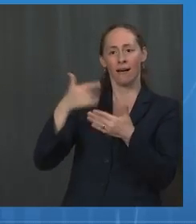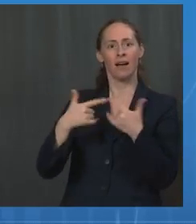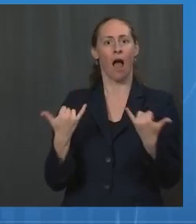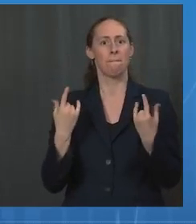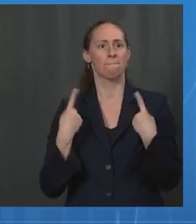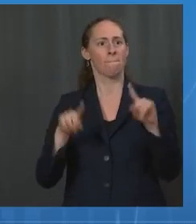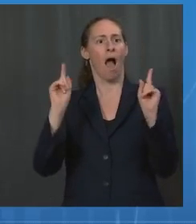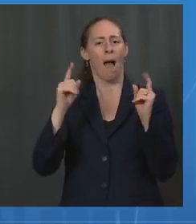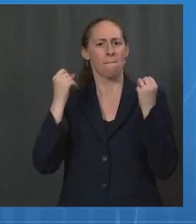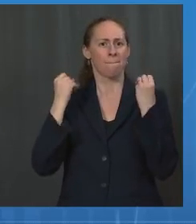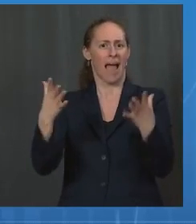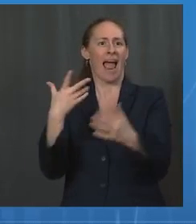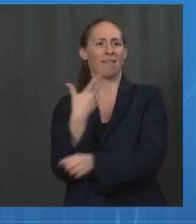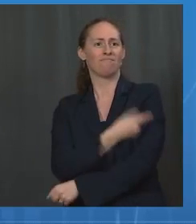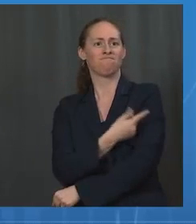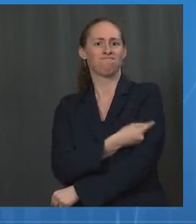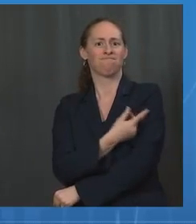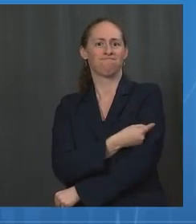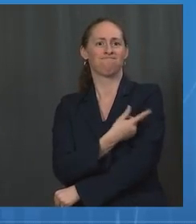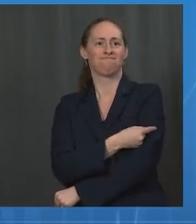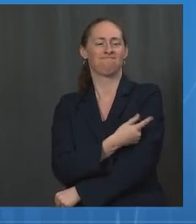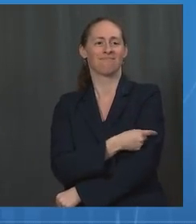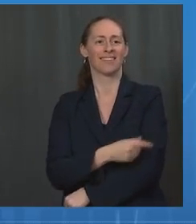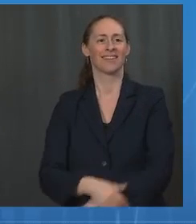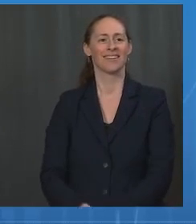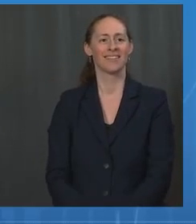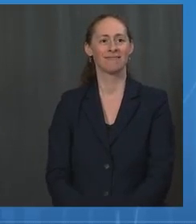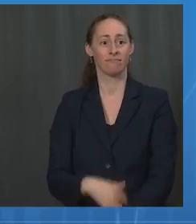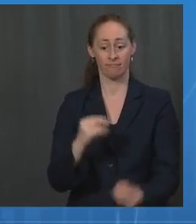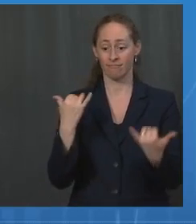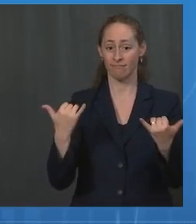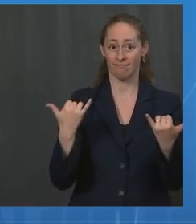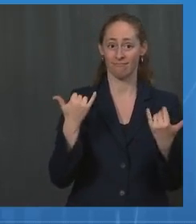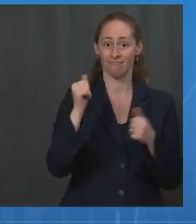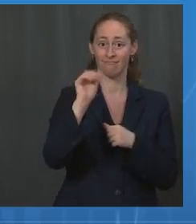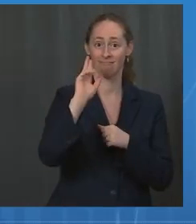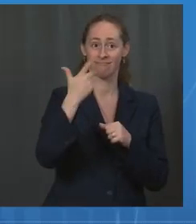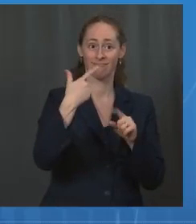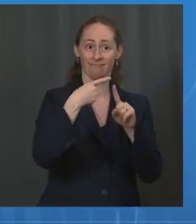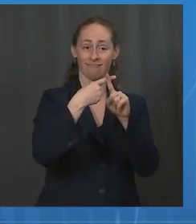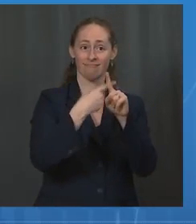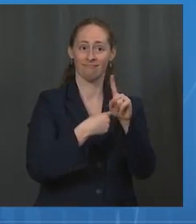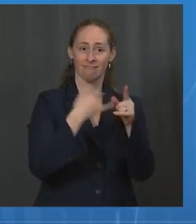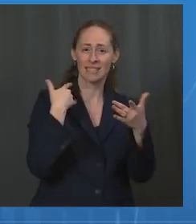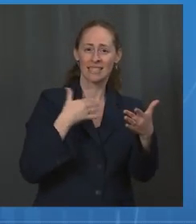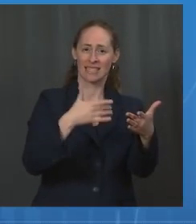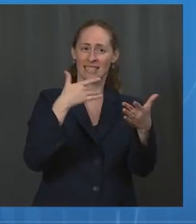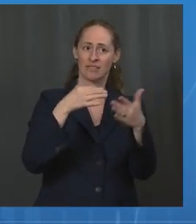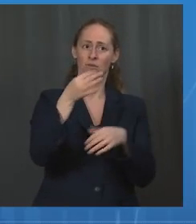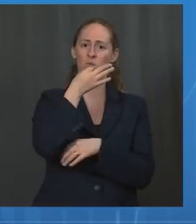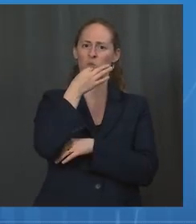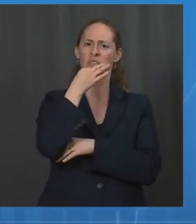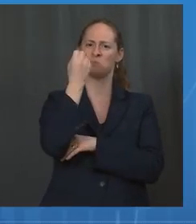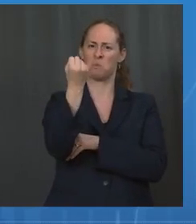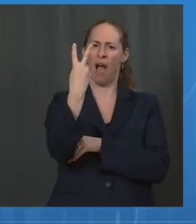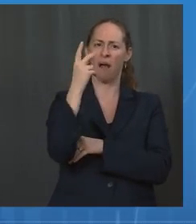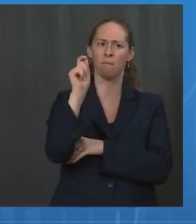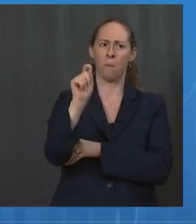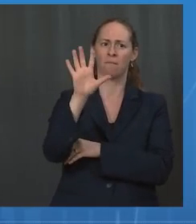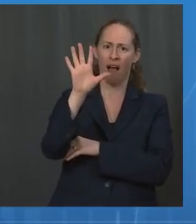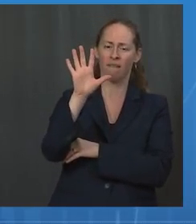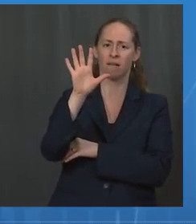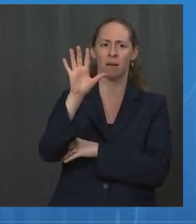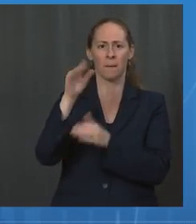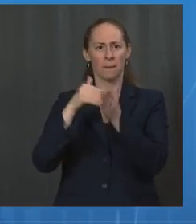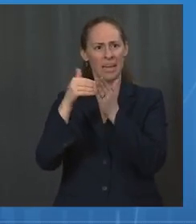And so far in August, we've gotten nearly 12.5 million first shots in